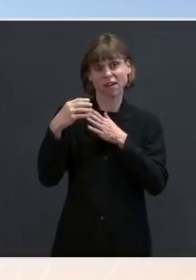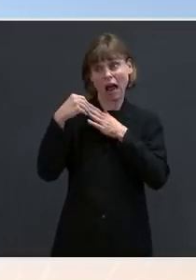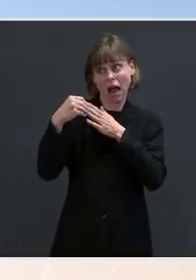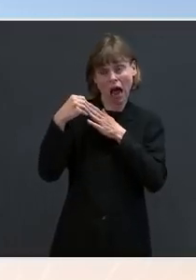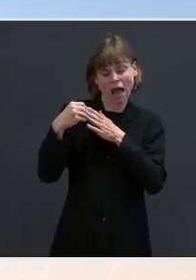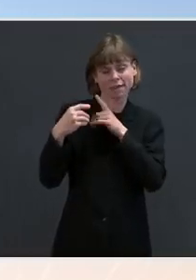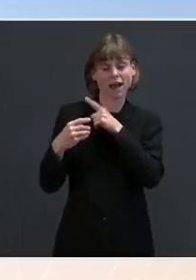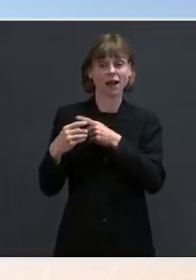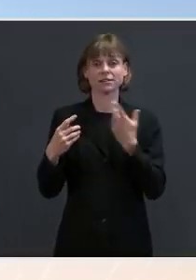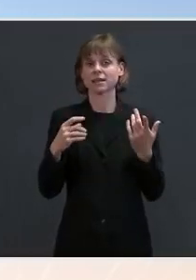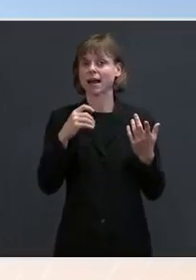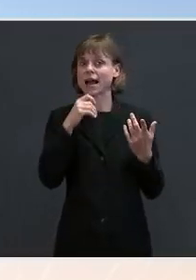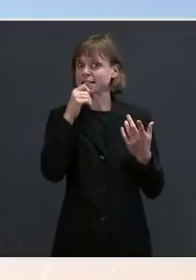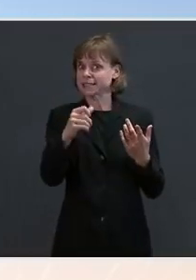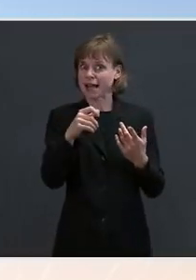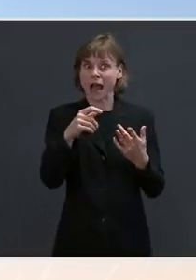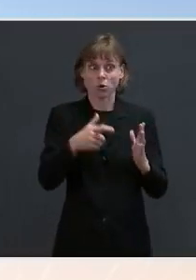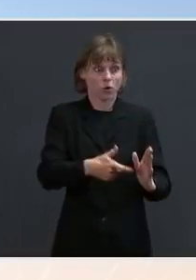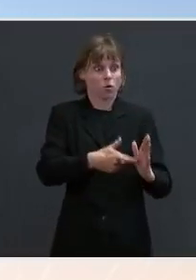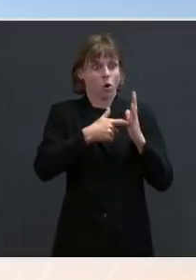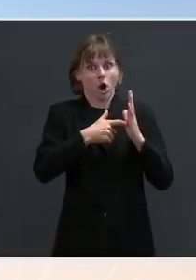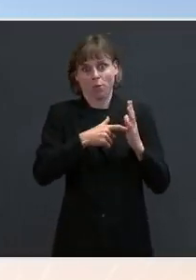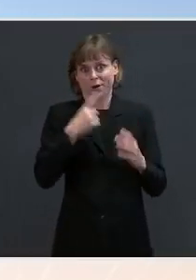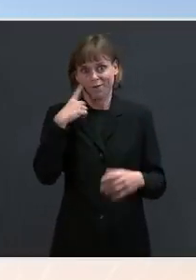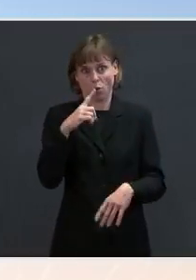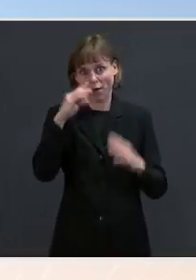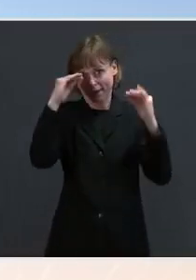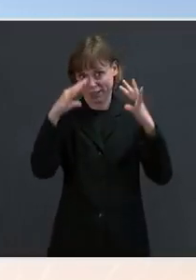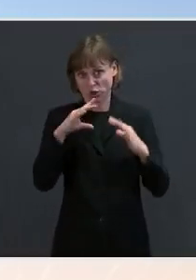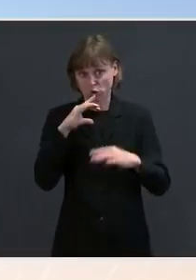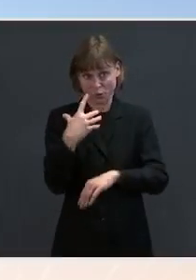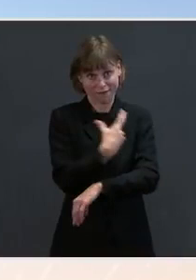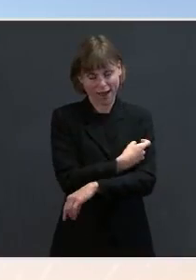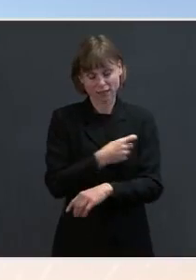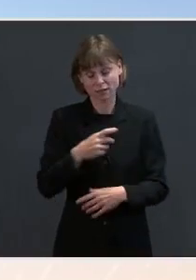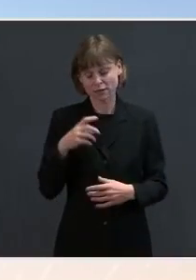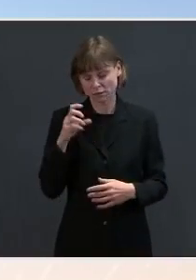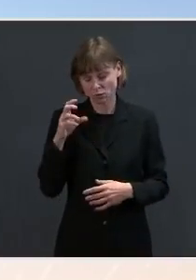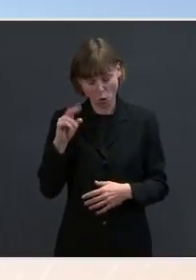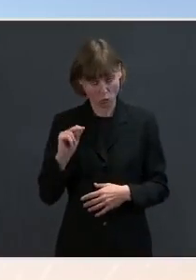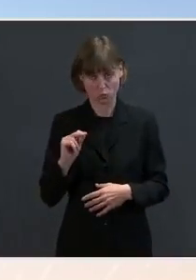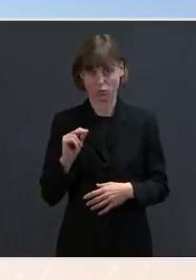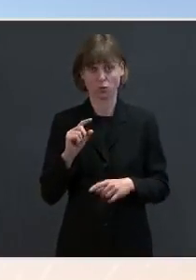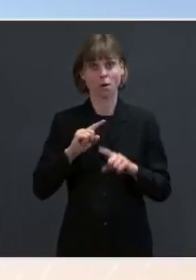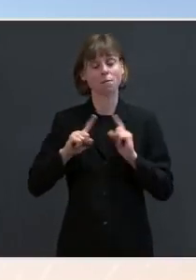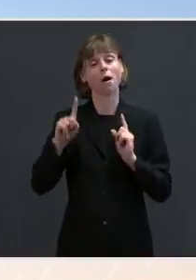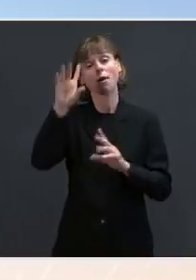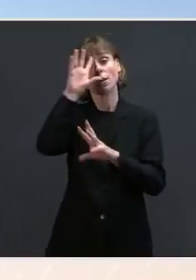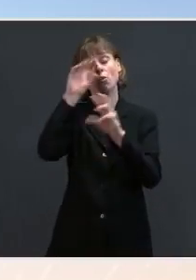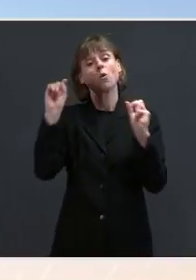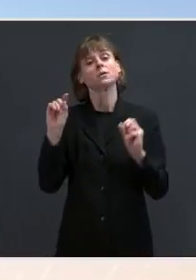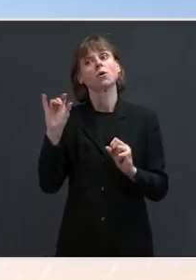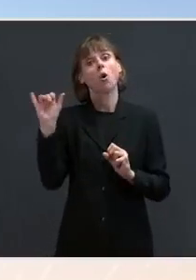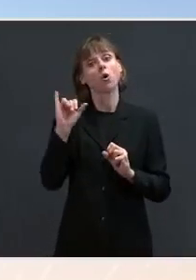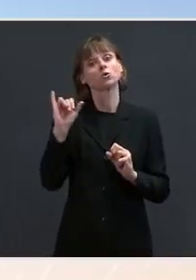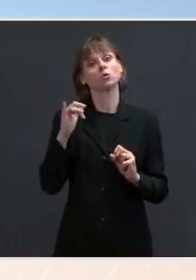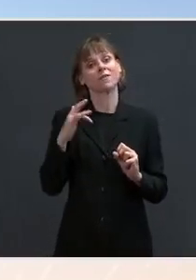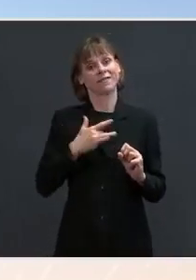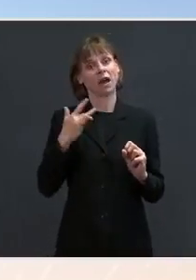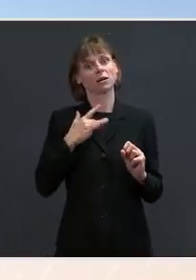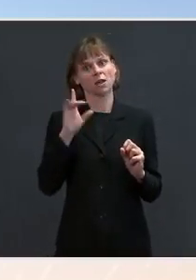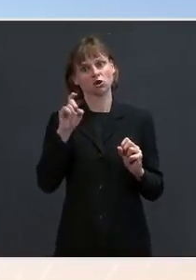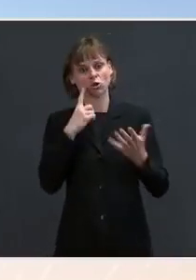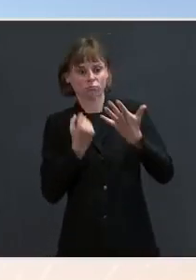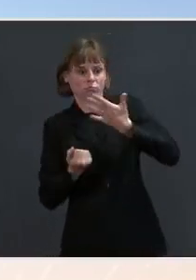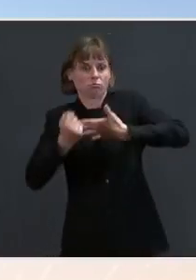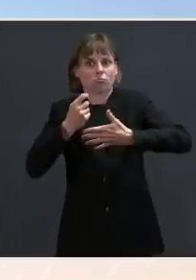It is not a requirement for teachers to be vaccinated. However, the president has also been clear he believes they should be prioritized,